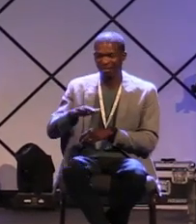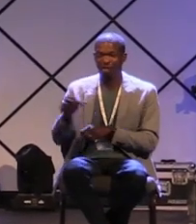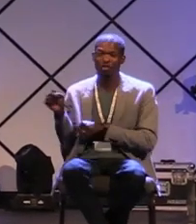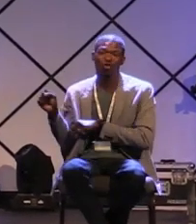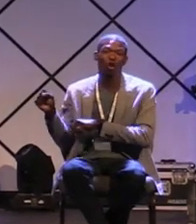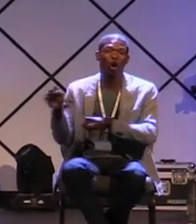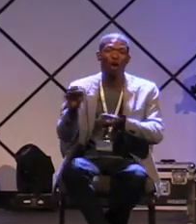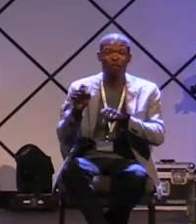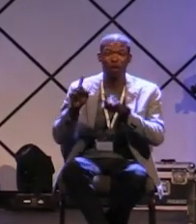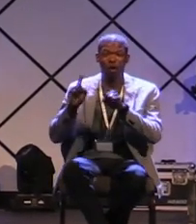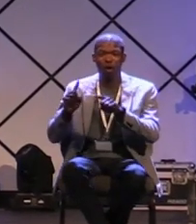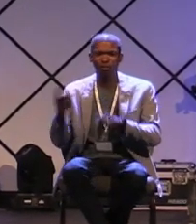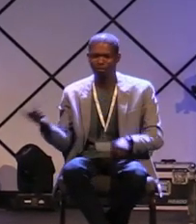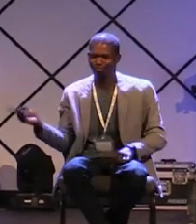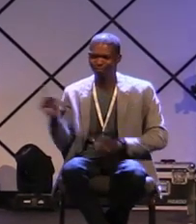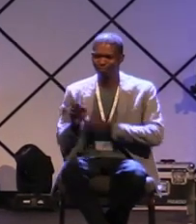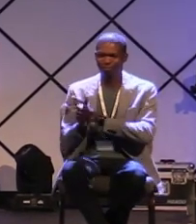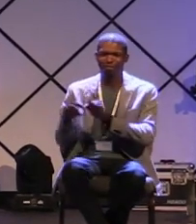this.